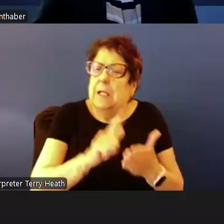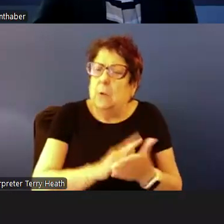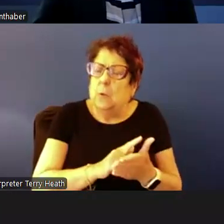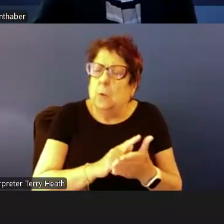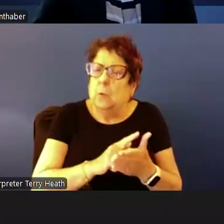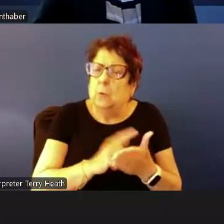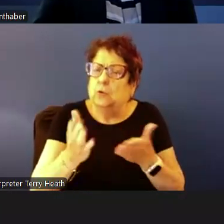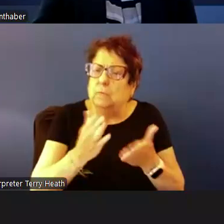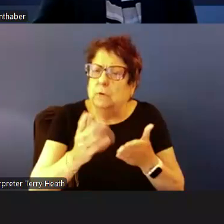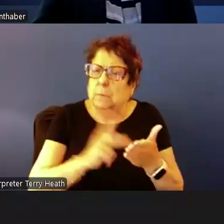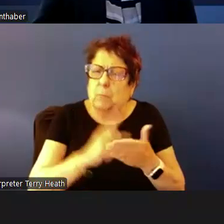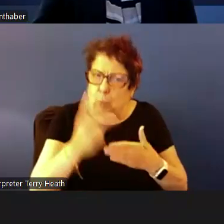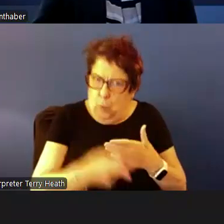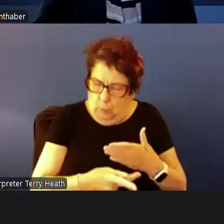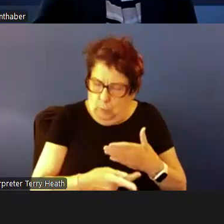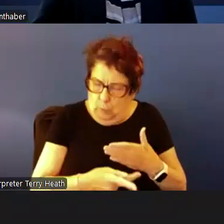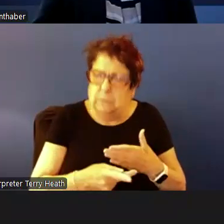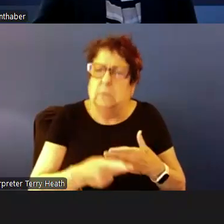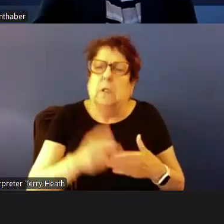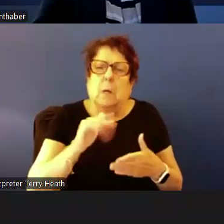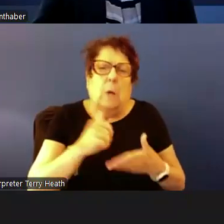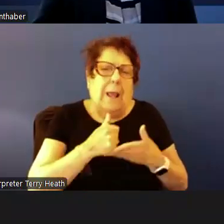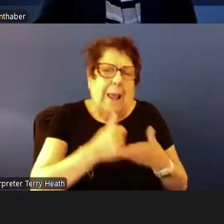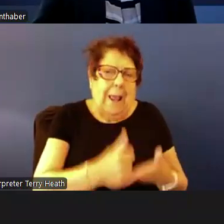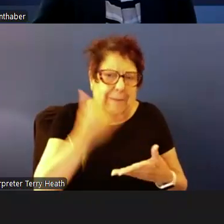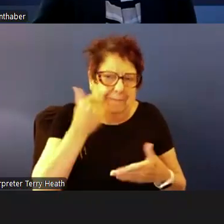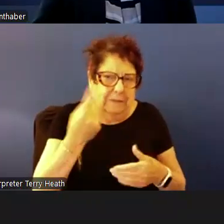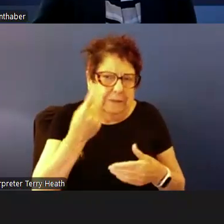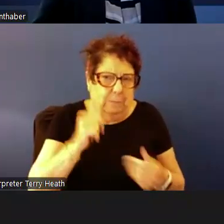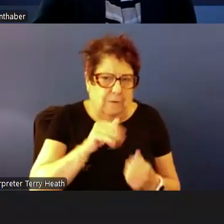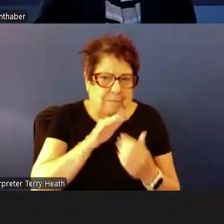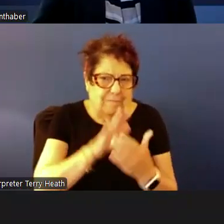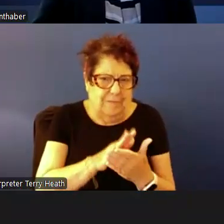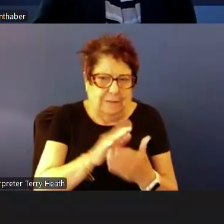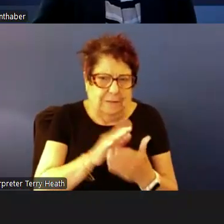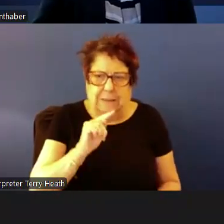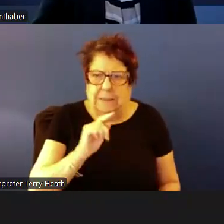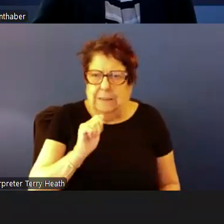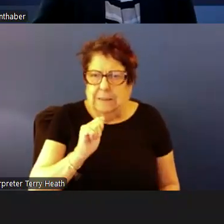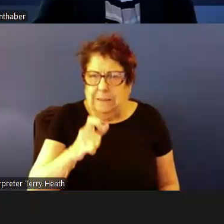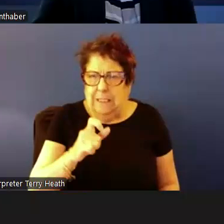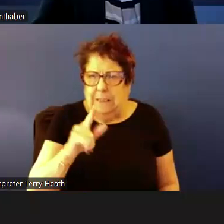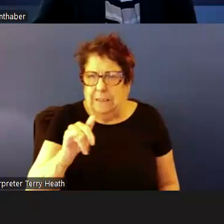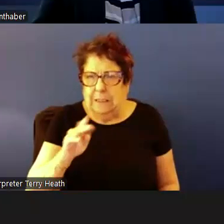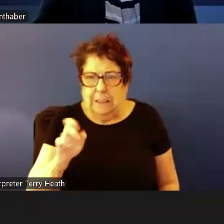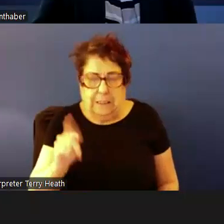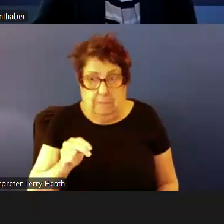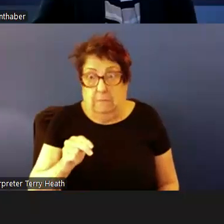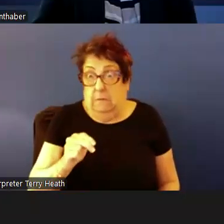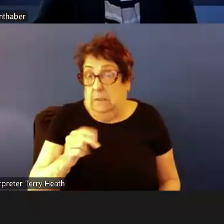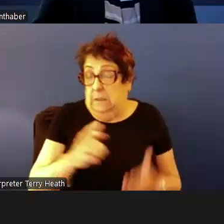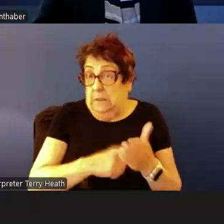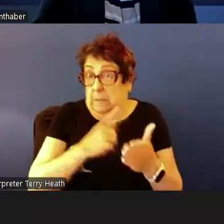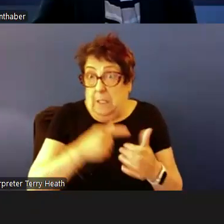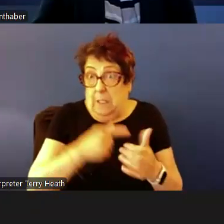when somebody is facing a tax lien, and often localities have tax abatement programs where you either get an